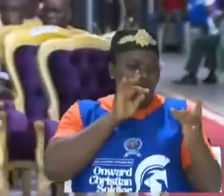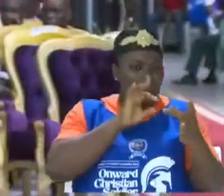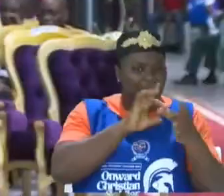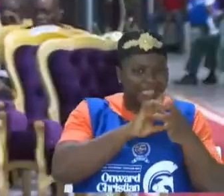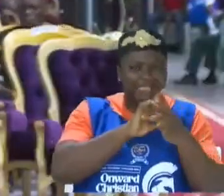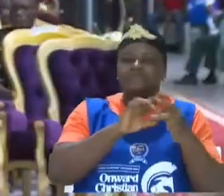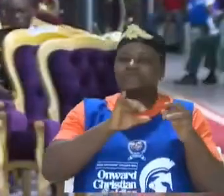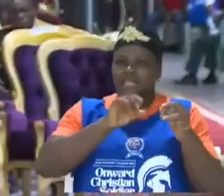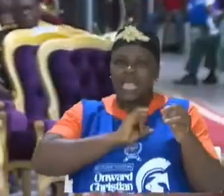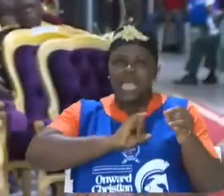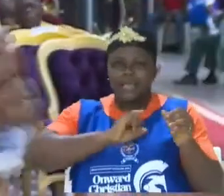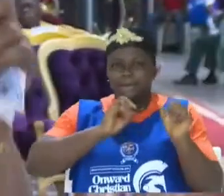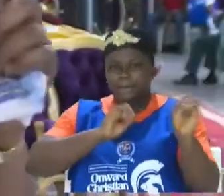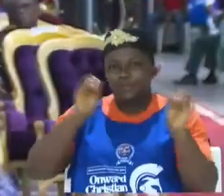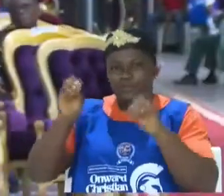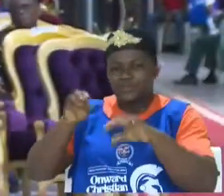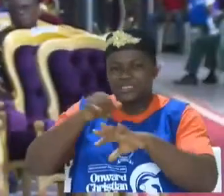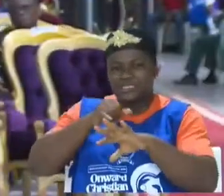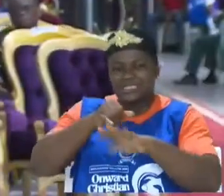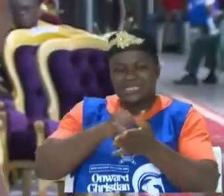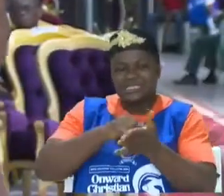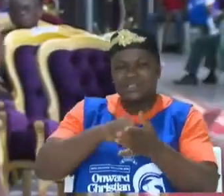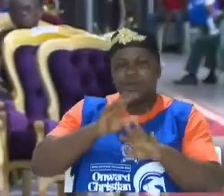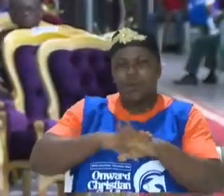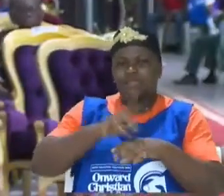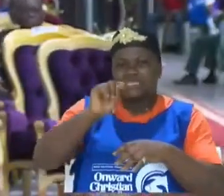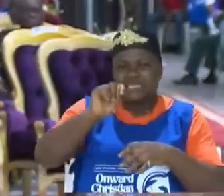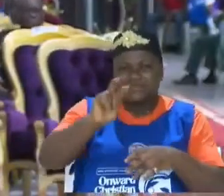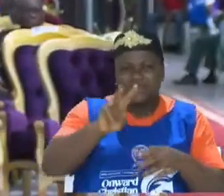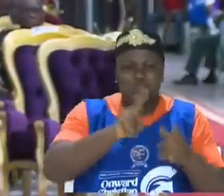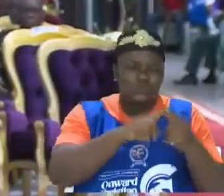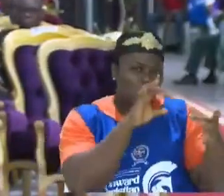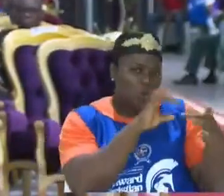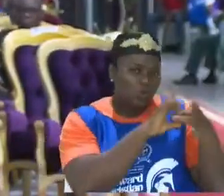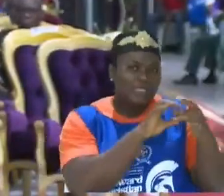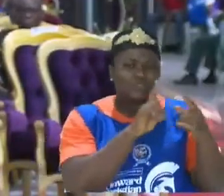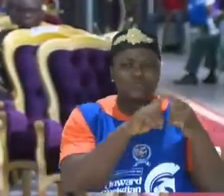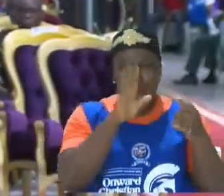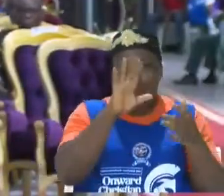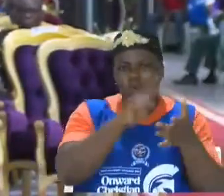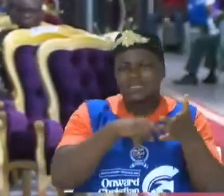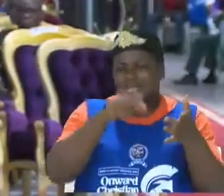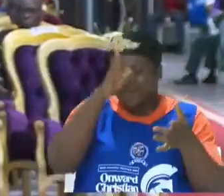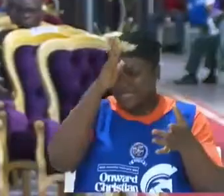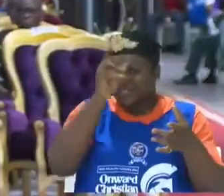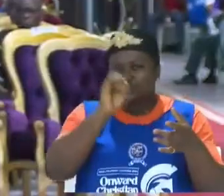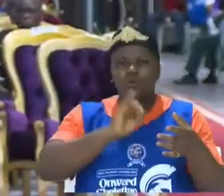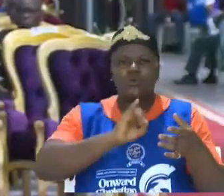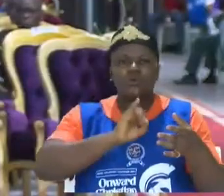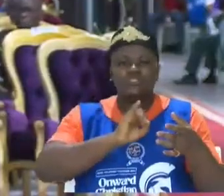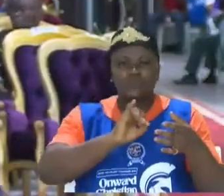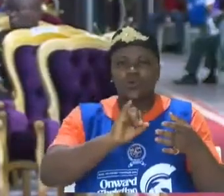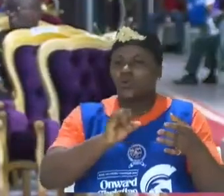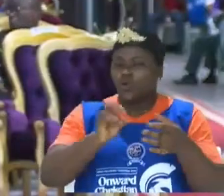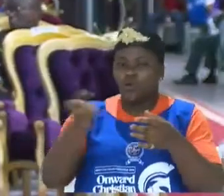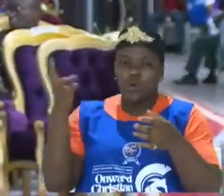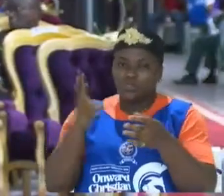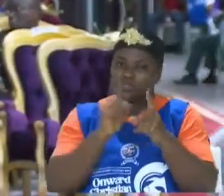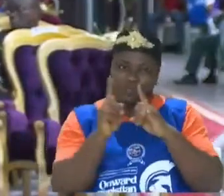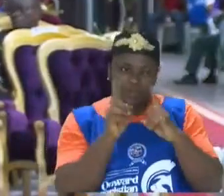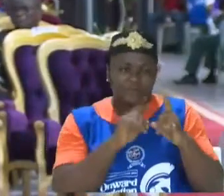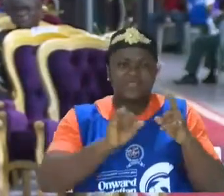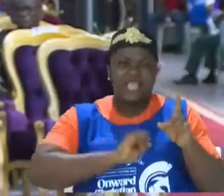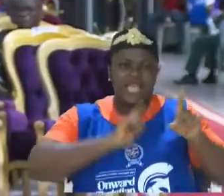the television to connect with what Daddy Gio was holding. The following morning, I went to the hospital, gave it to